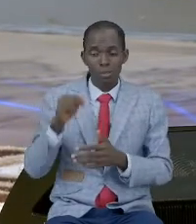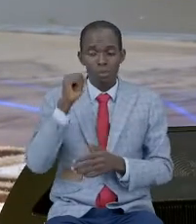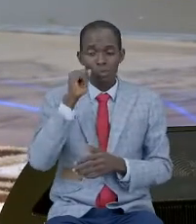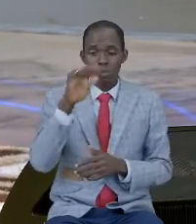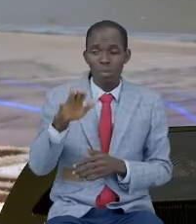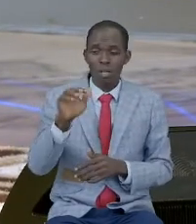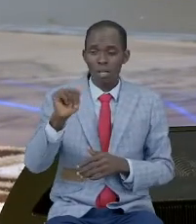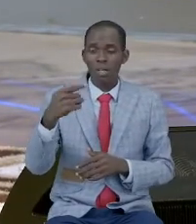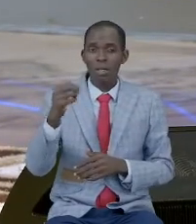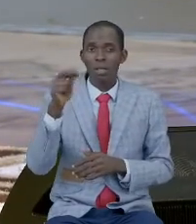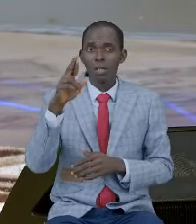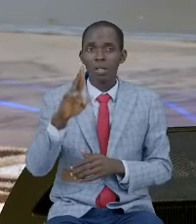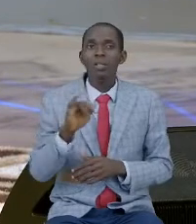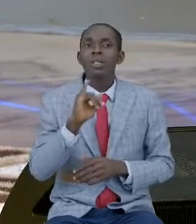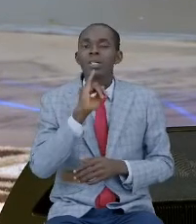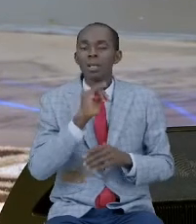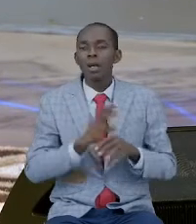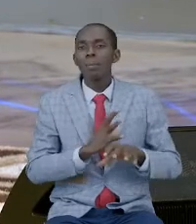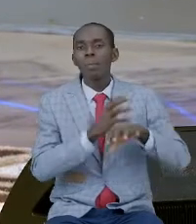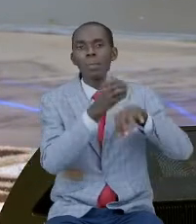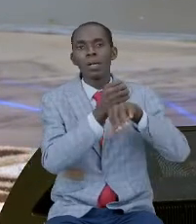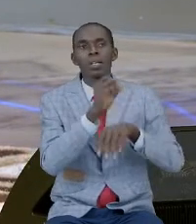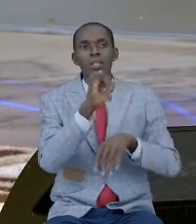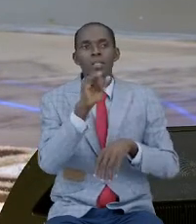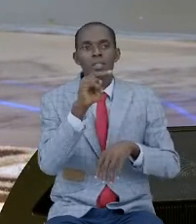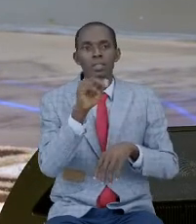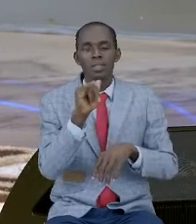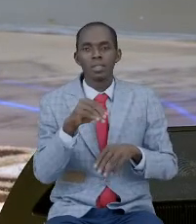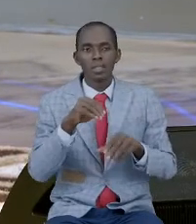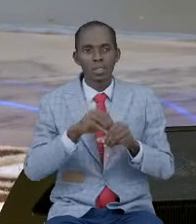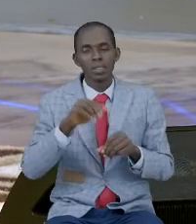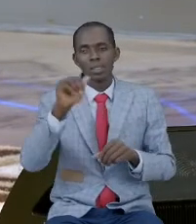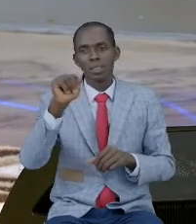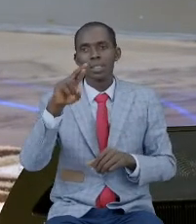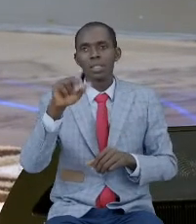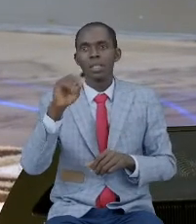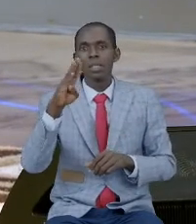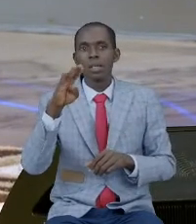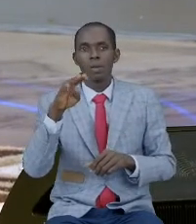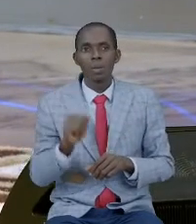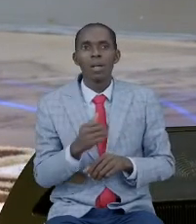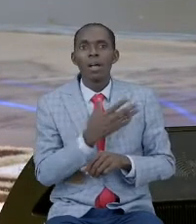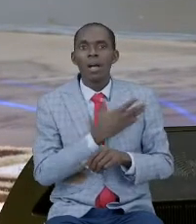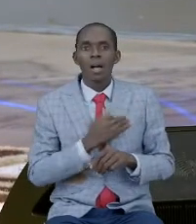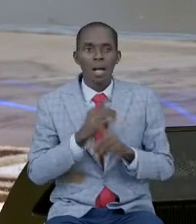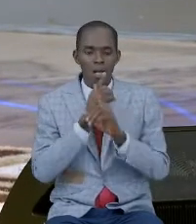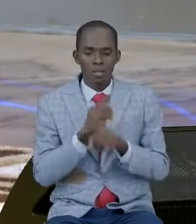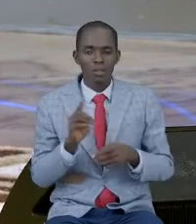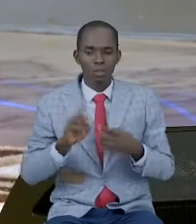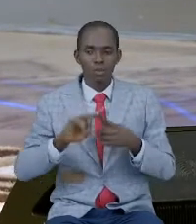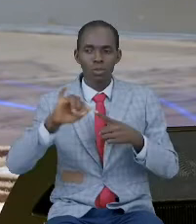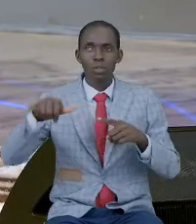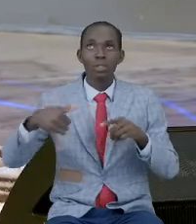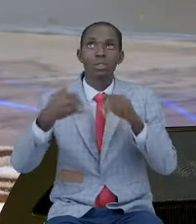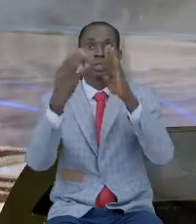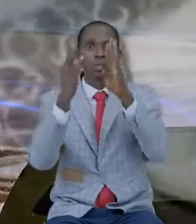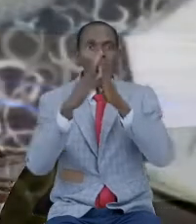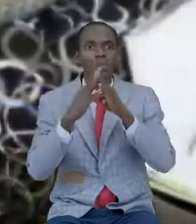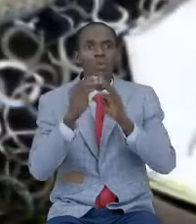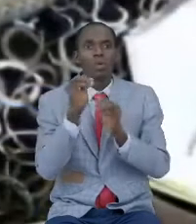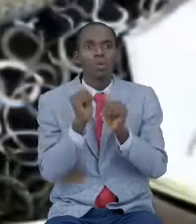Mount Sinai in Arabia, and answered to Jerusalem, which now